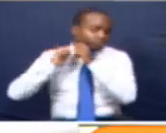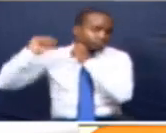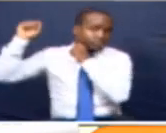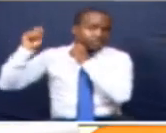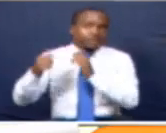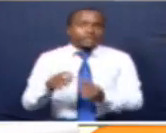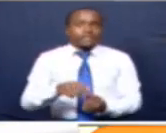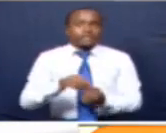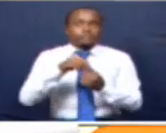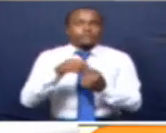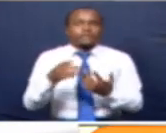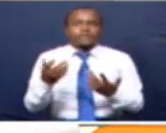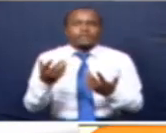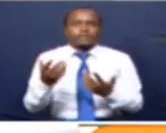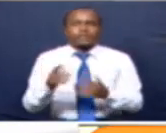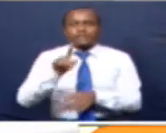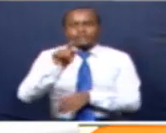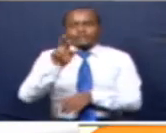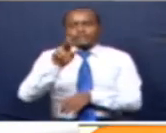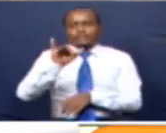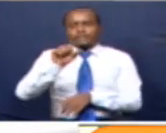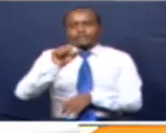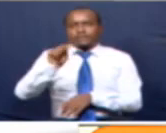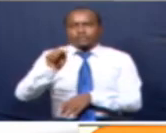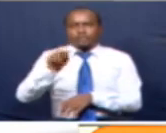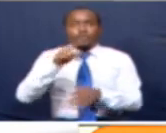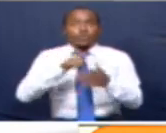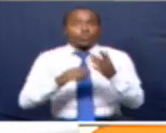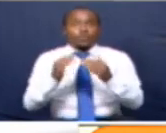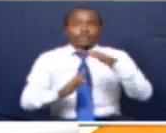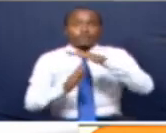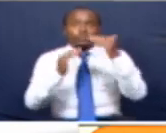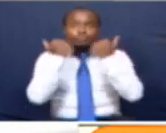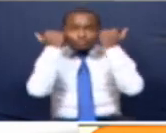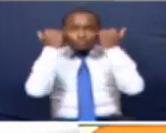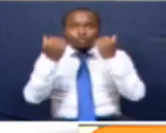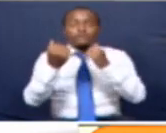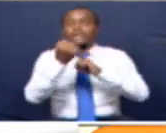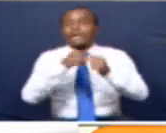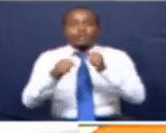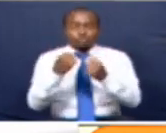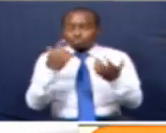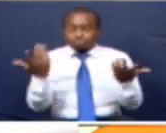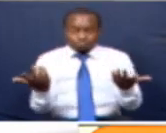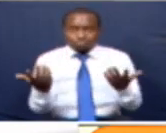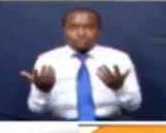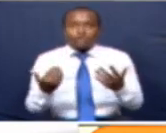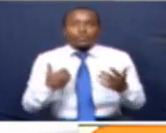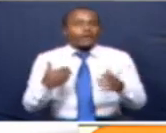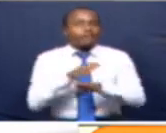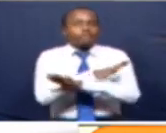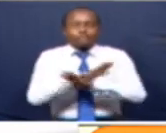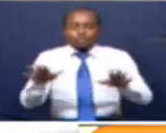what we call prison, treason. And so what the Supreme Court has done is basically say that there is no scenario